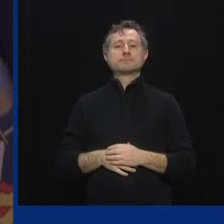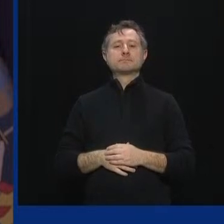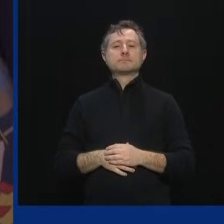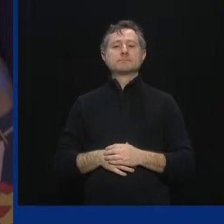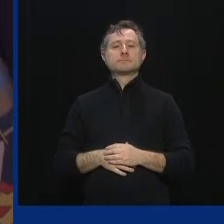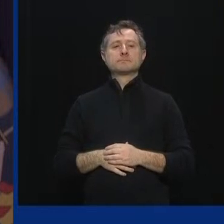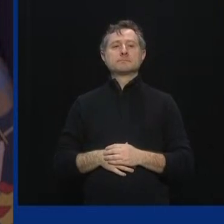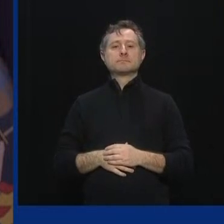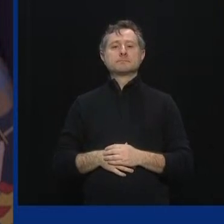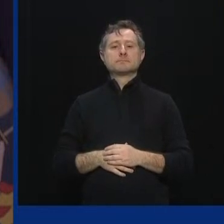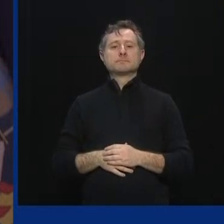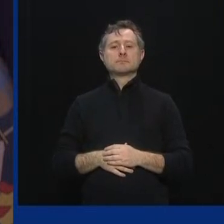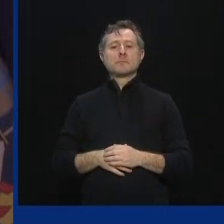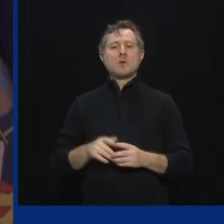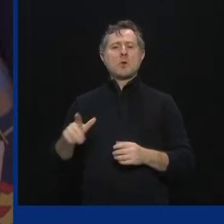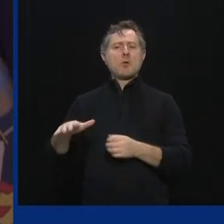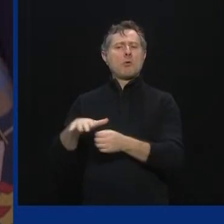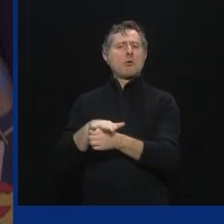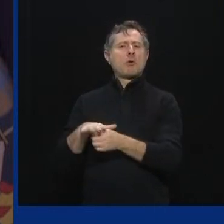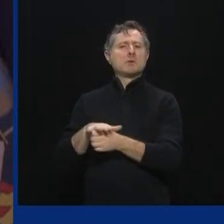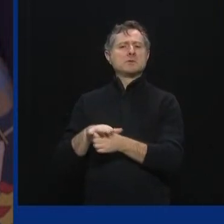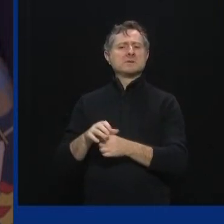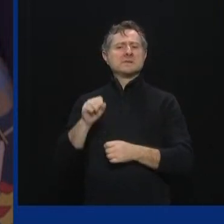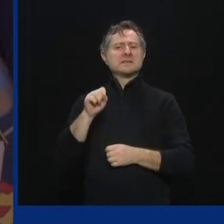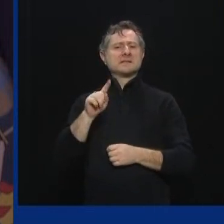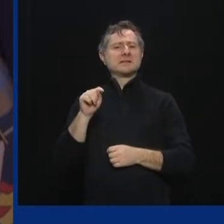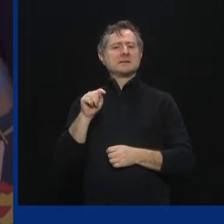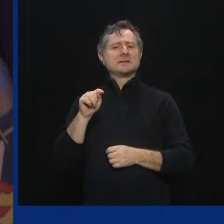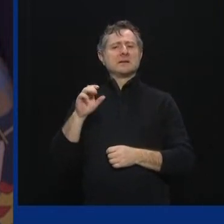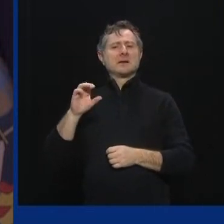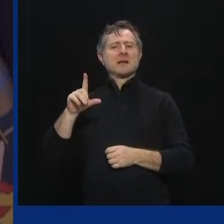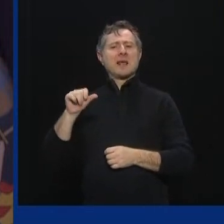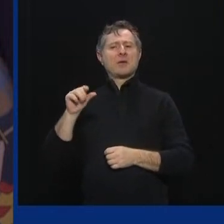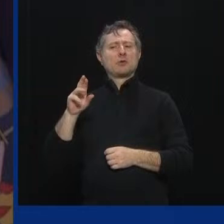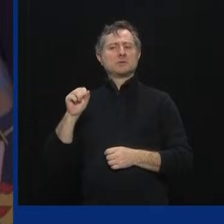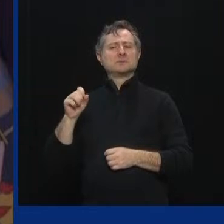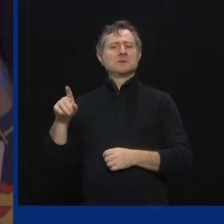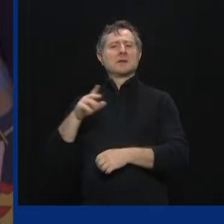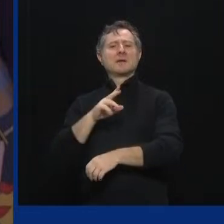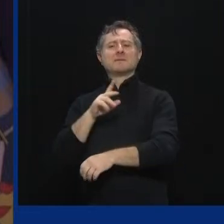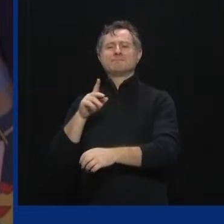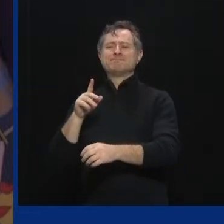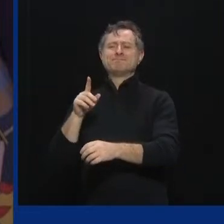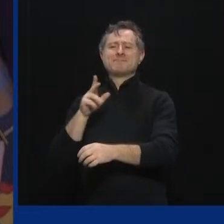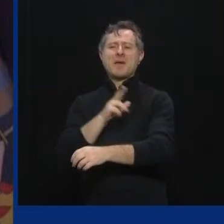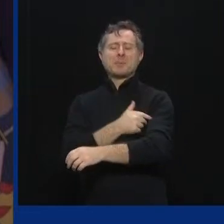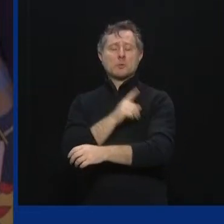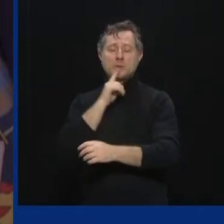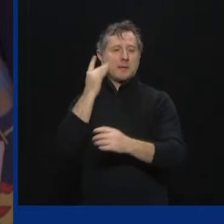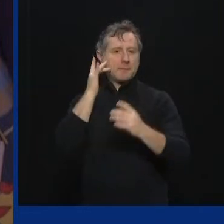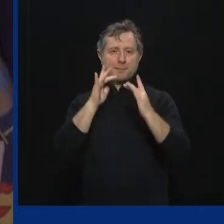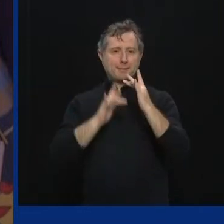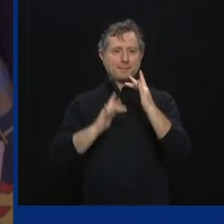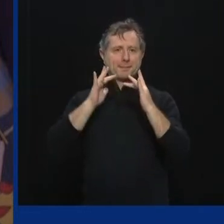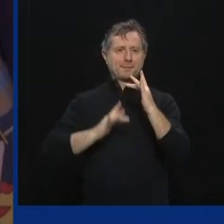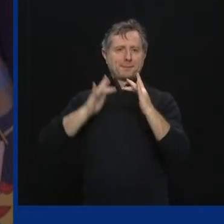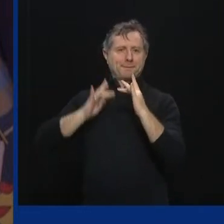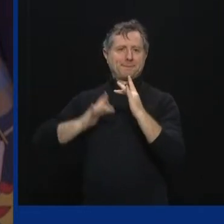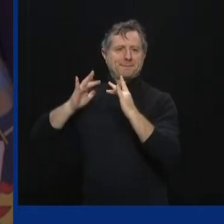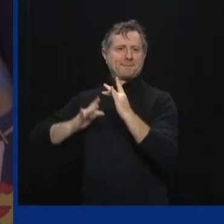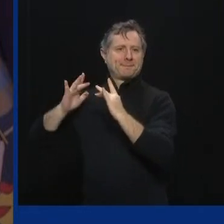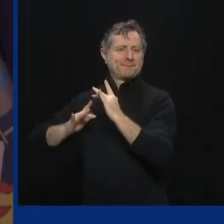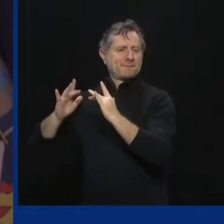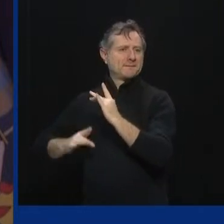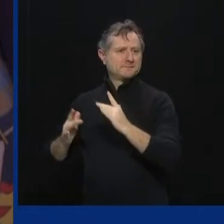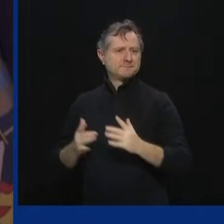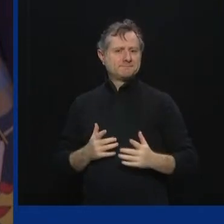Clair's Hospital, and the church bungled their retirement plan several years ago, which left